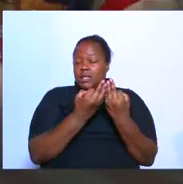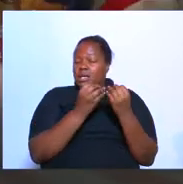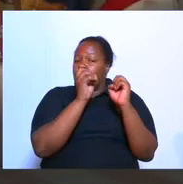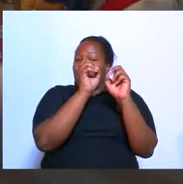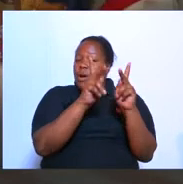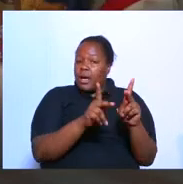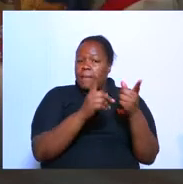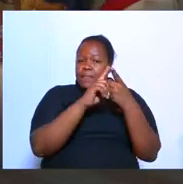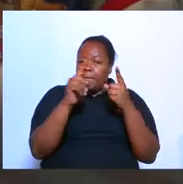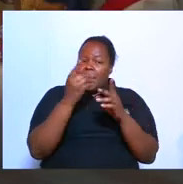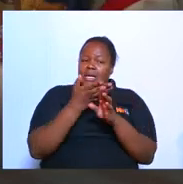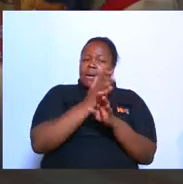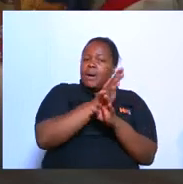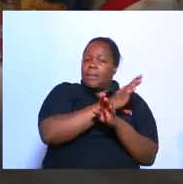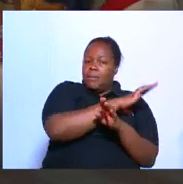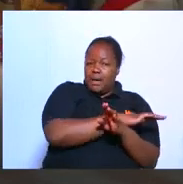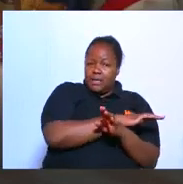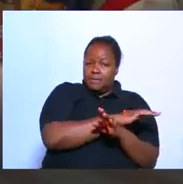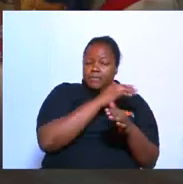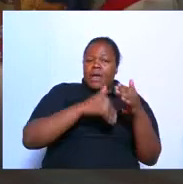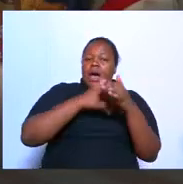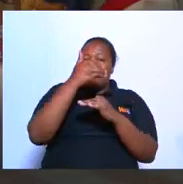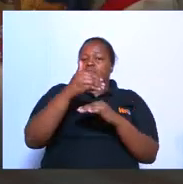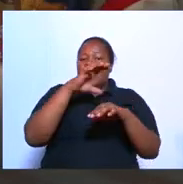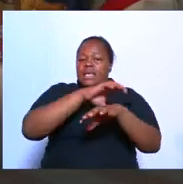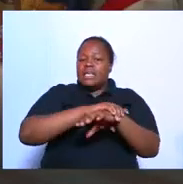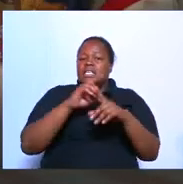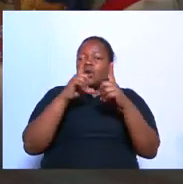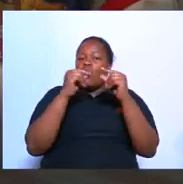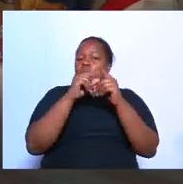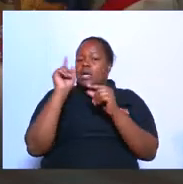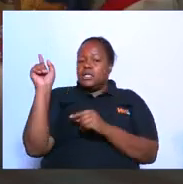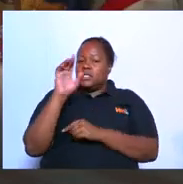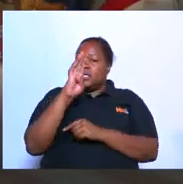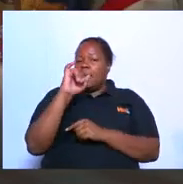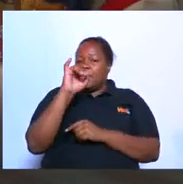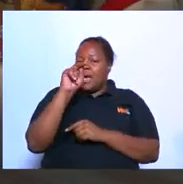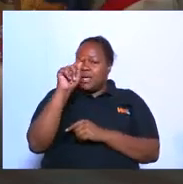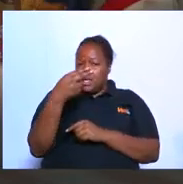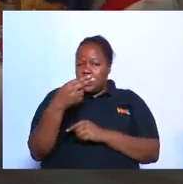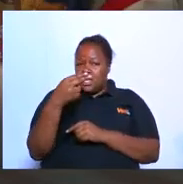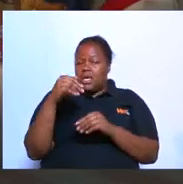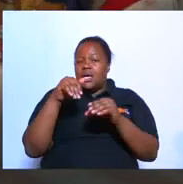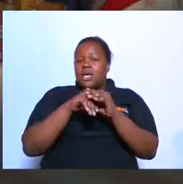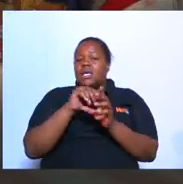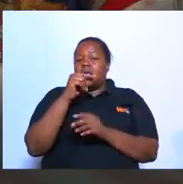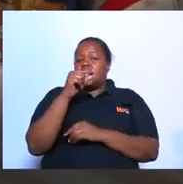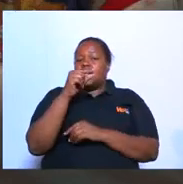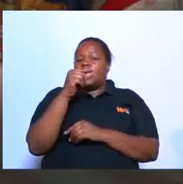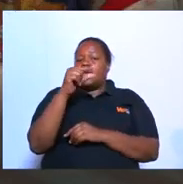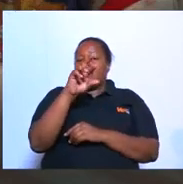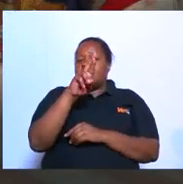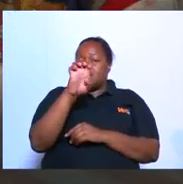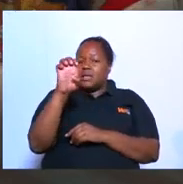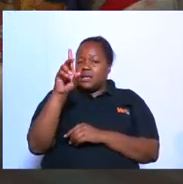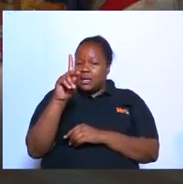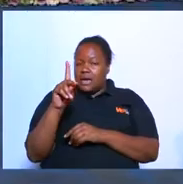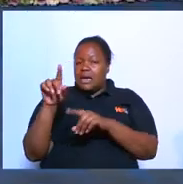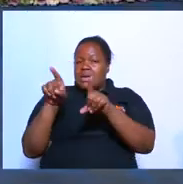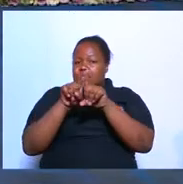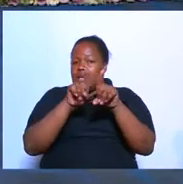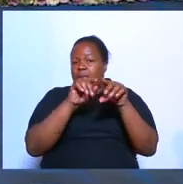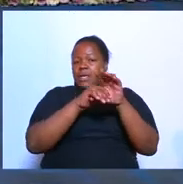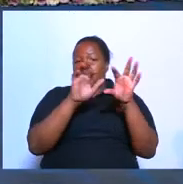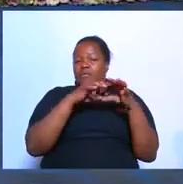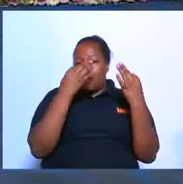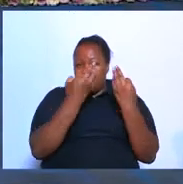now let's go back after getting by if as a house in the greatest variation of application especially